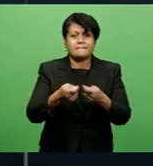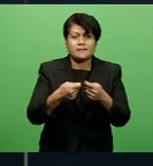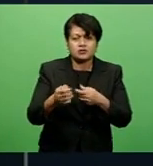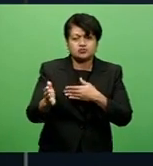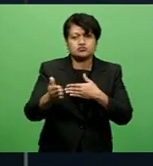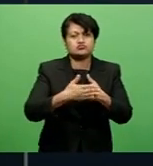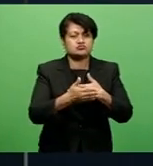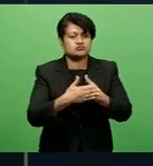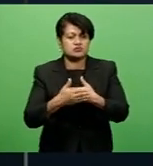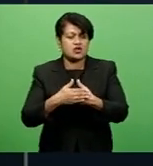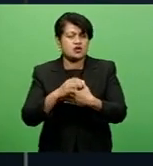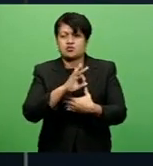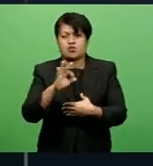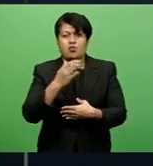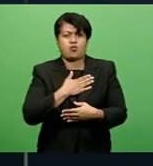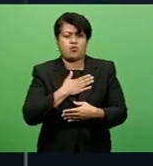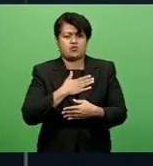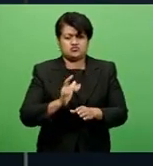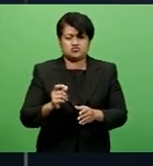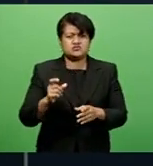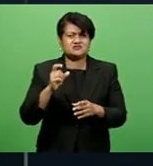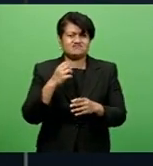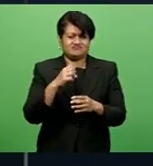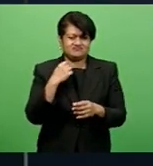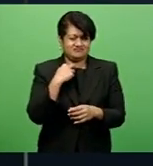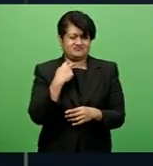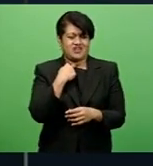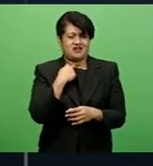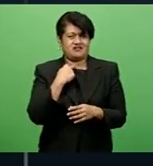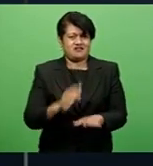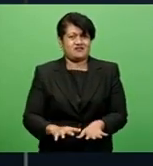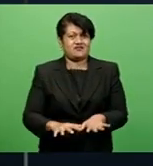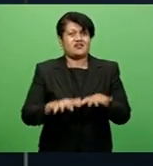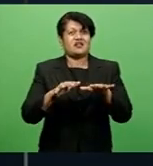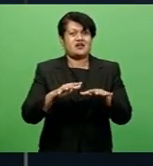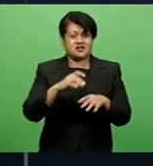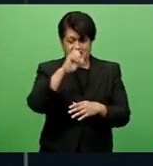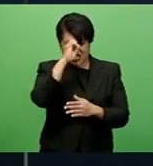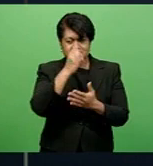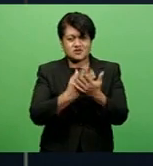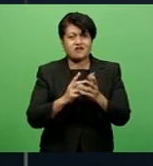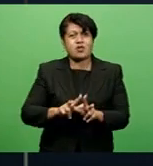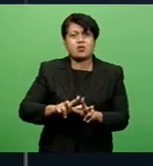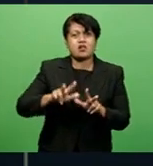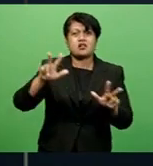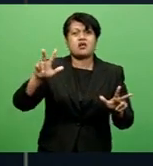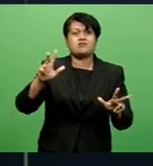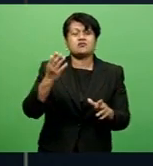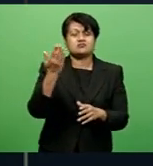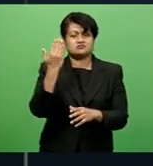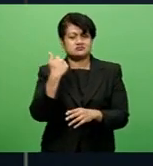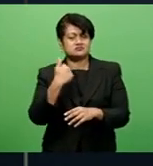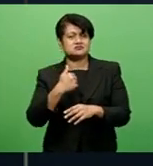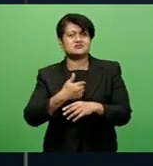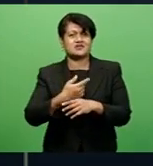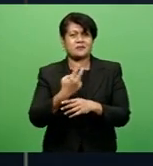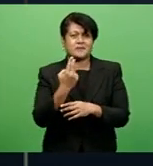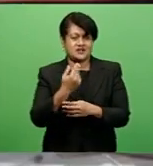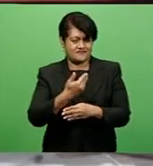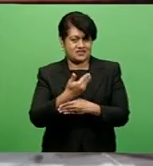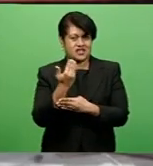no one wanted to get caught up in the flooding which has been experienced in Vanuatu for the past couple of days. Eleanor Turangaivu has